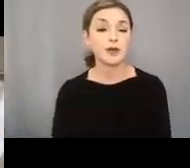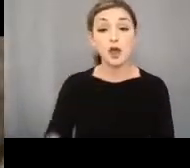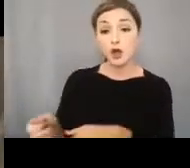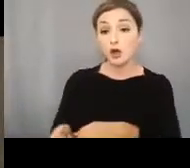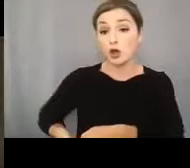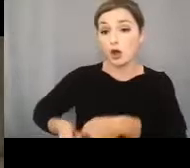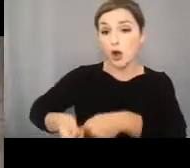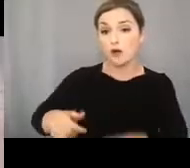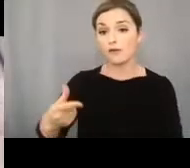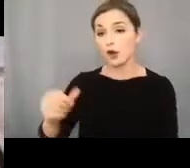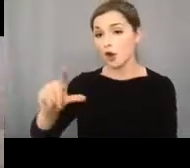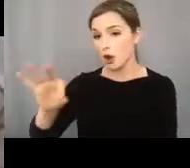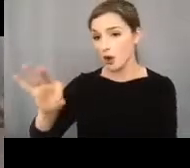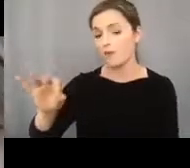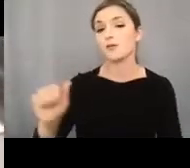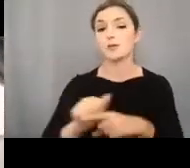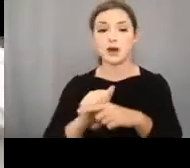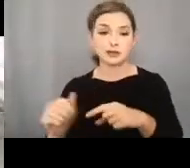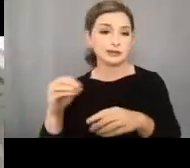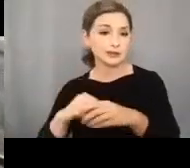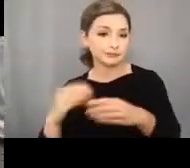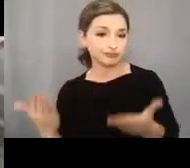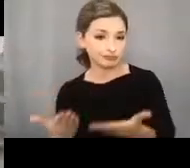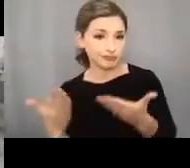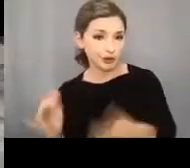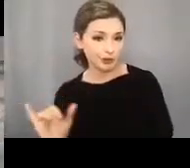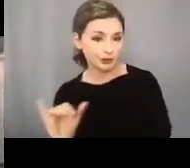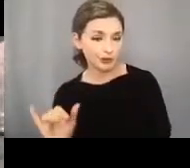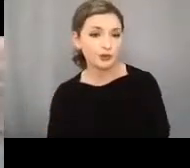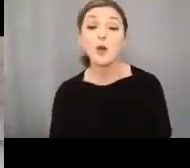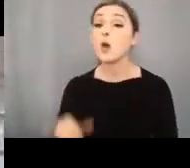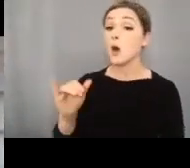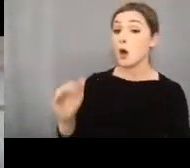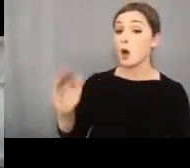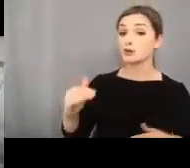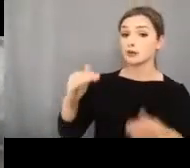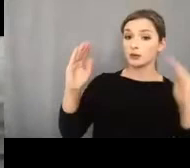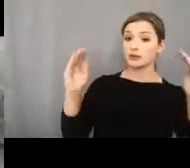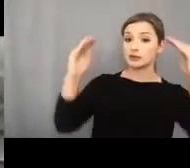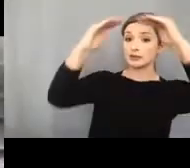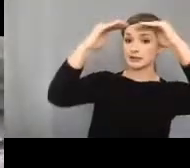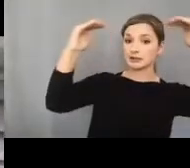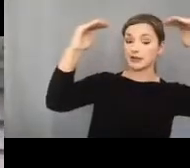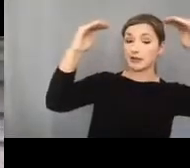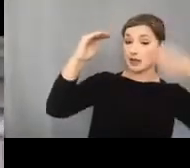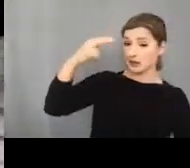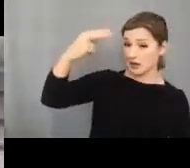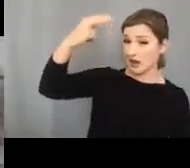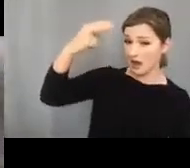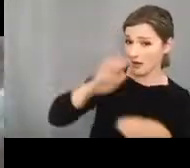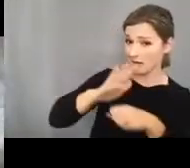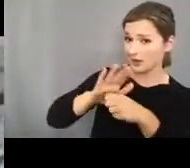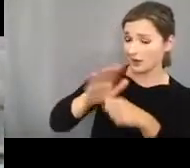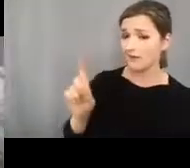the ceiling's high enough that doesn't get in the way? The ceiling is pretty high, so not very